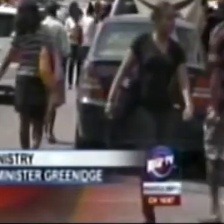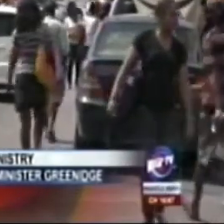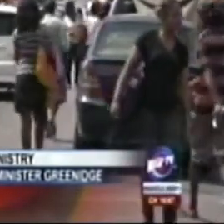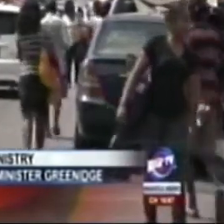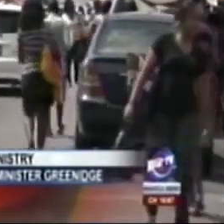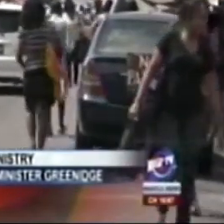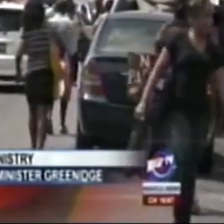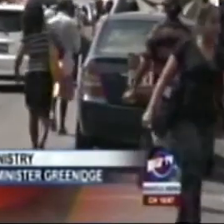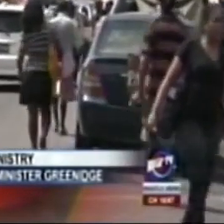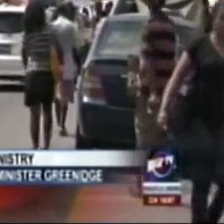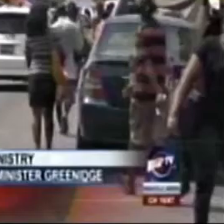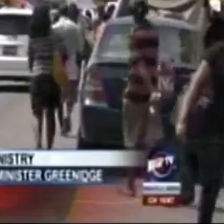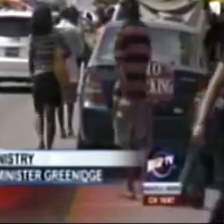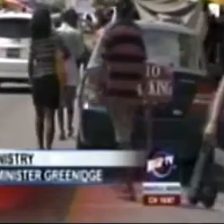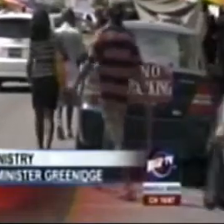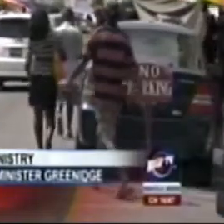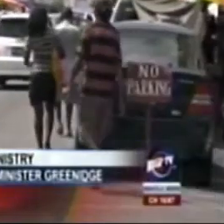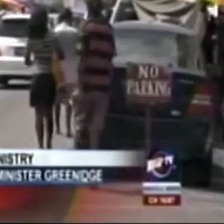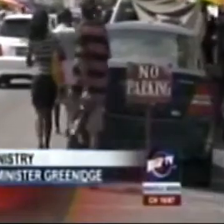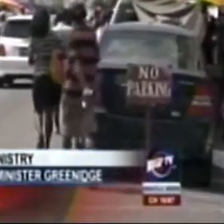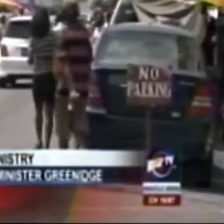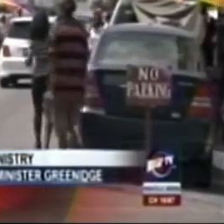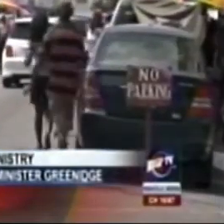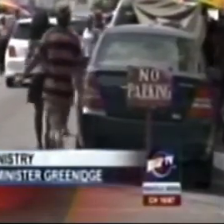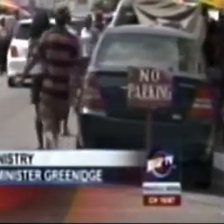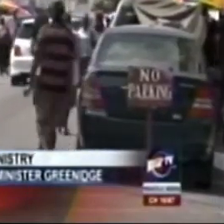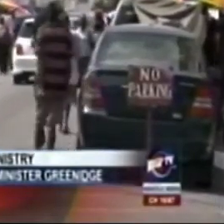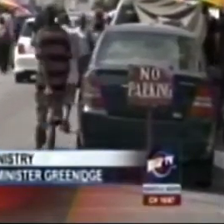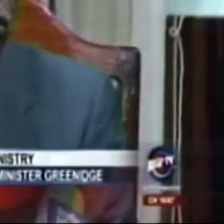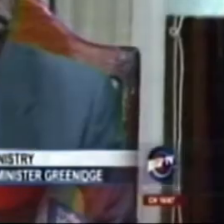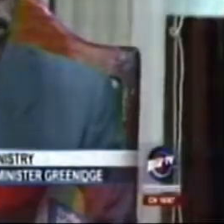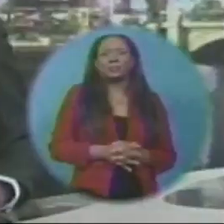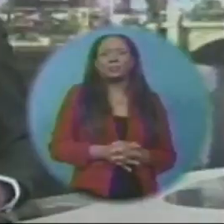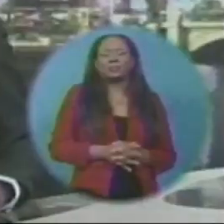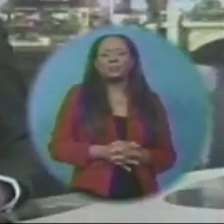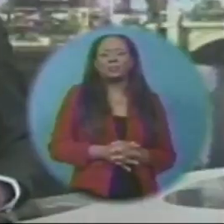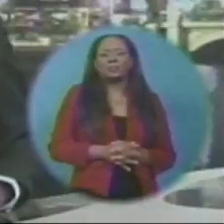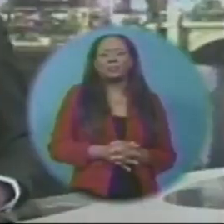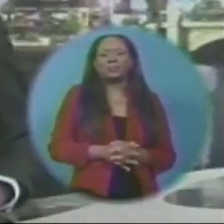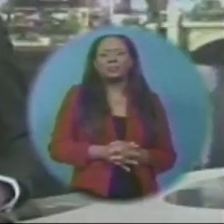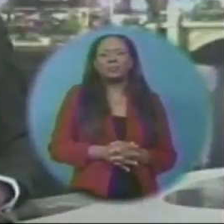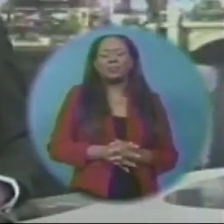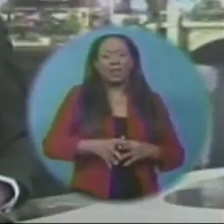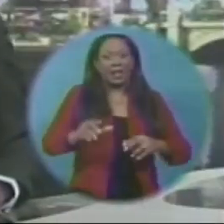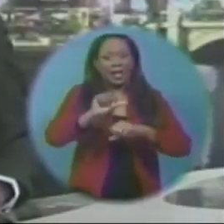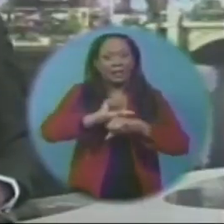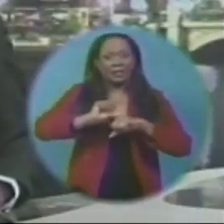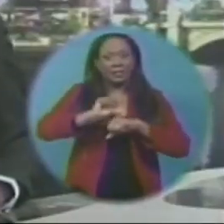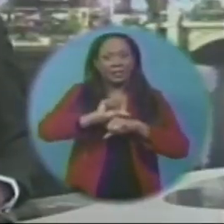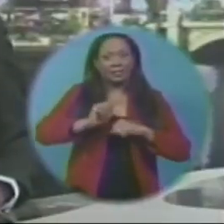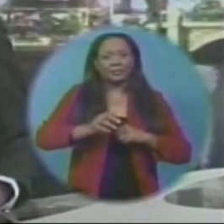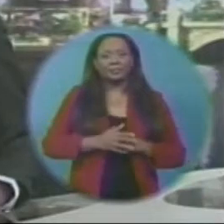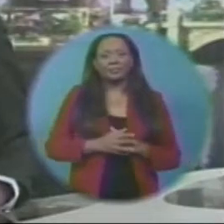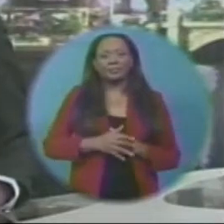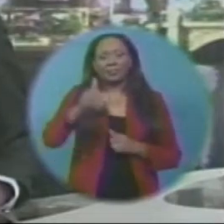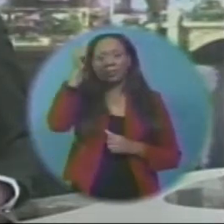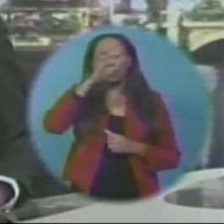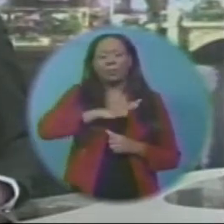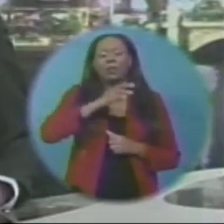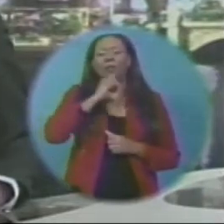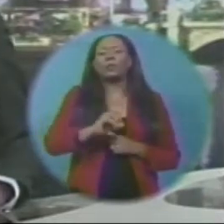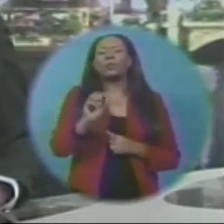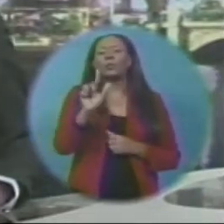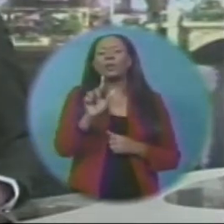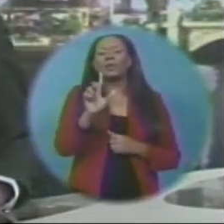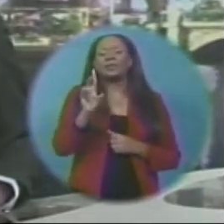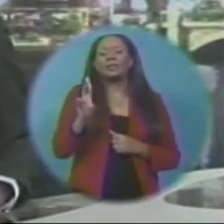domain should be properly vetted since the world is watching. Over in Antigua, a 27-year-old man was